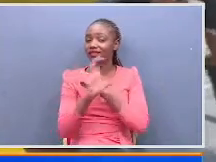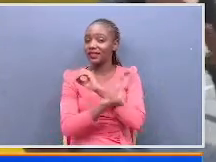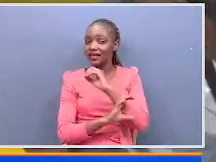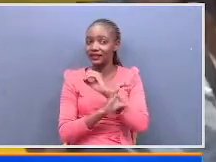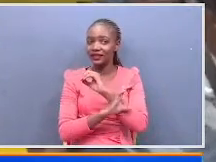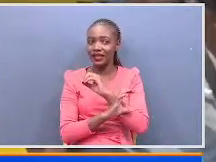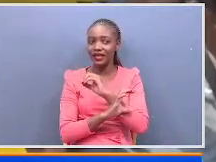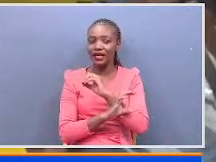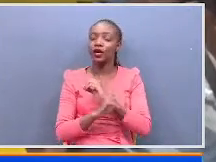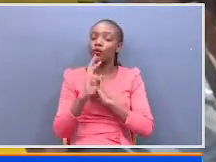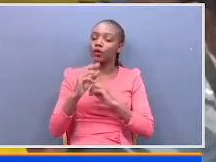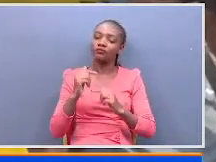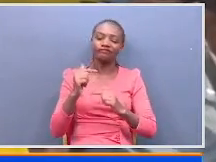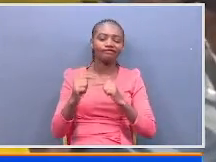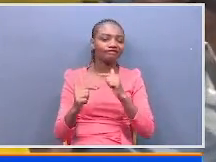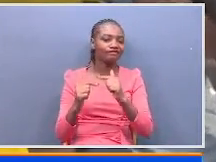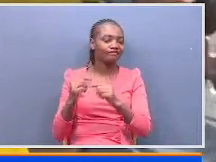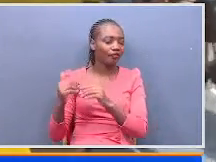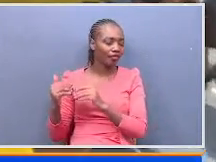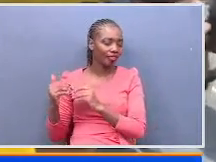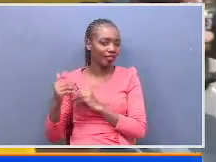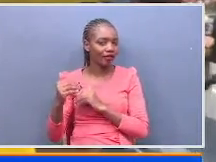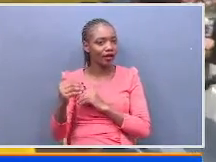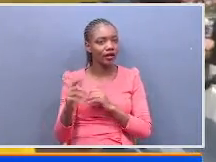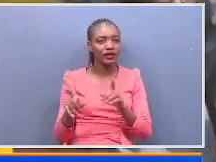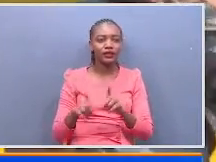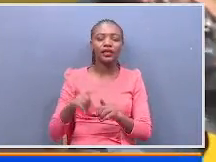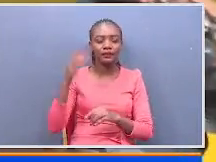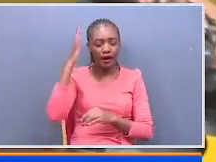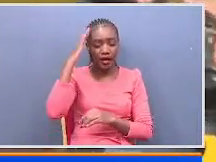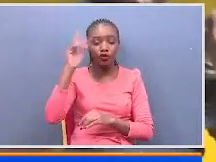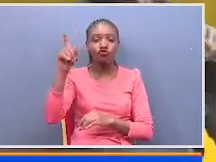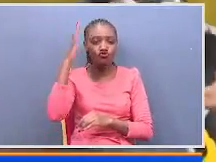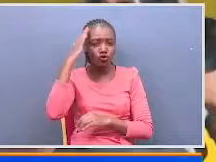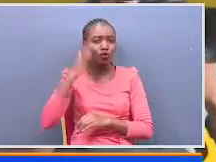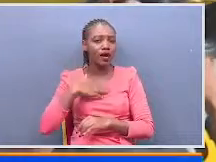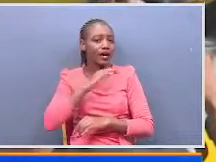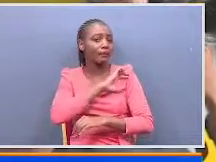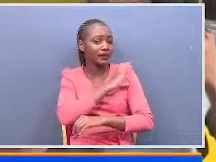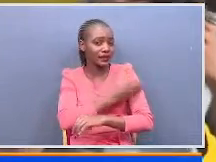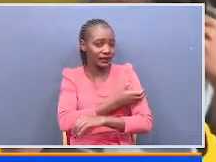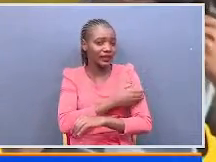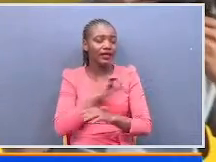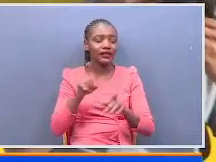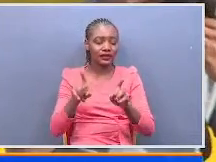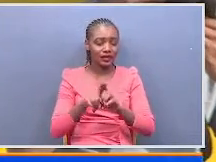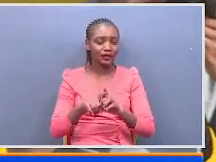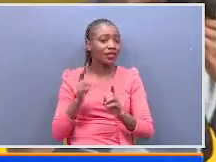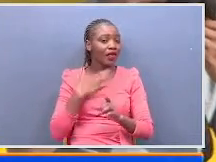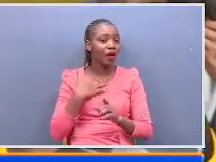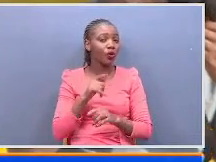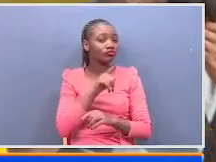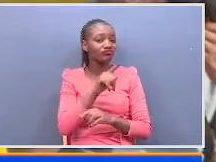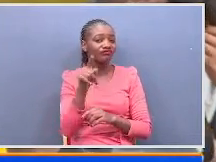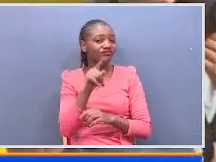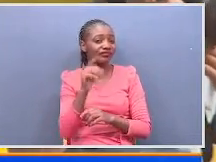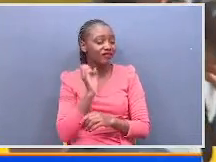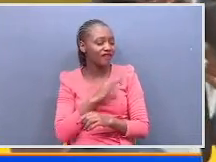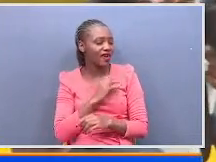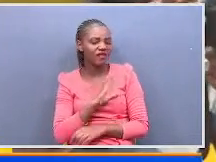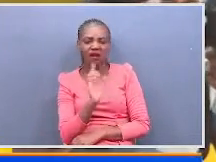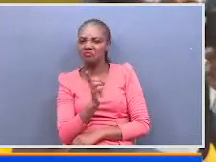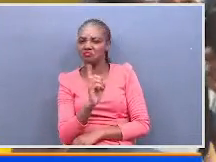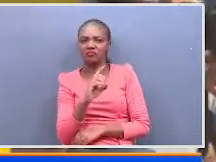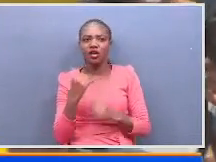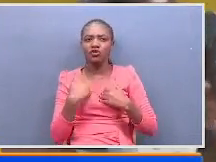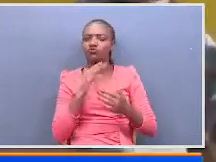move forward. I am very confident that you know my capacity. I do not want you to fear. You